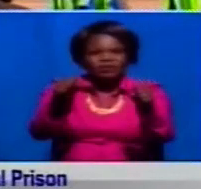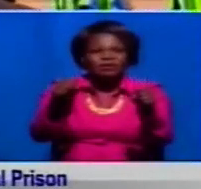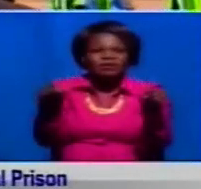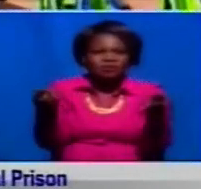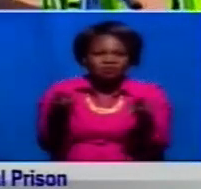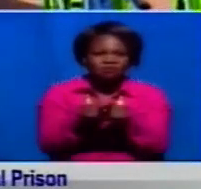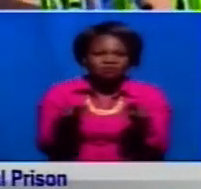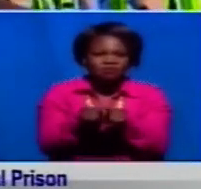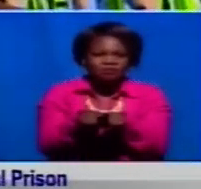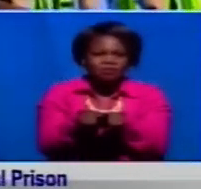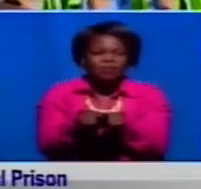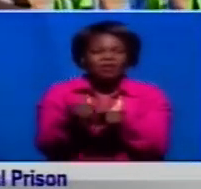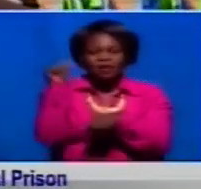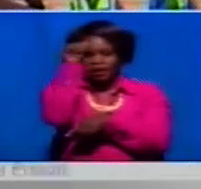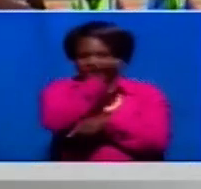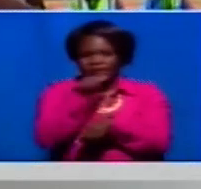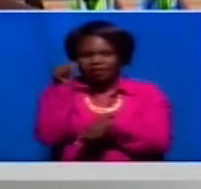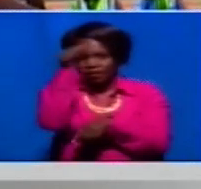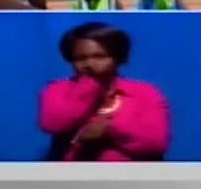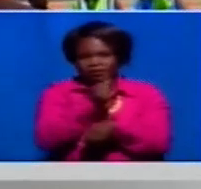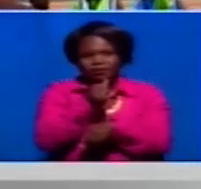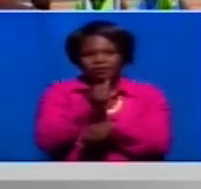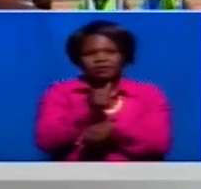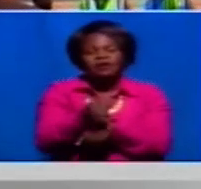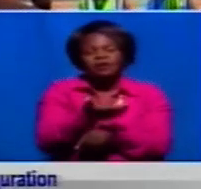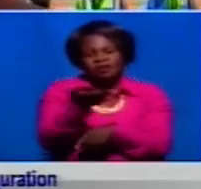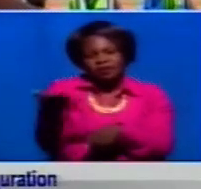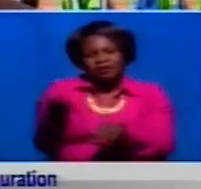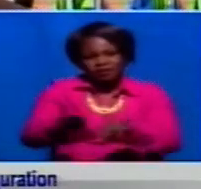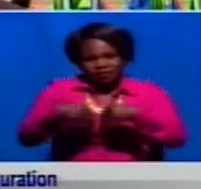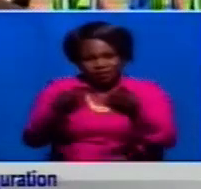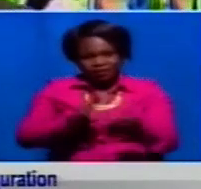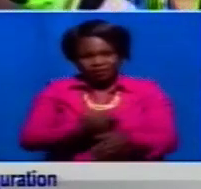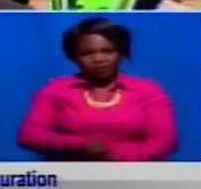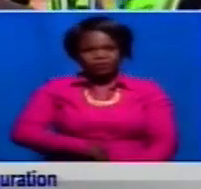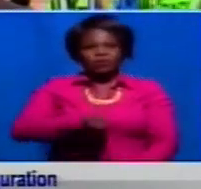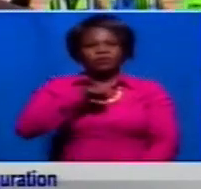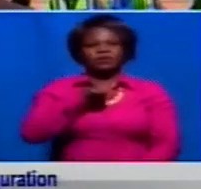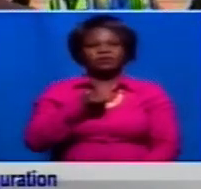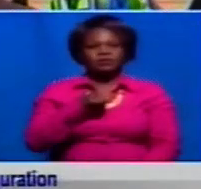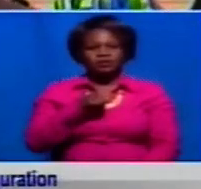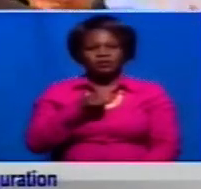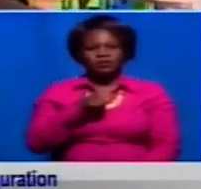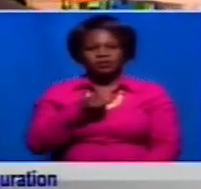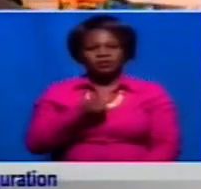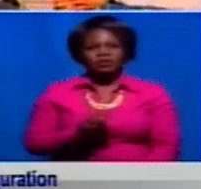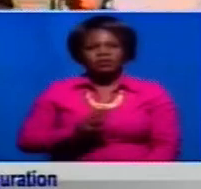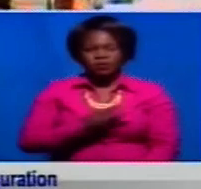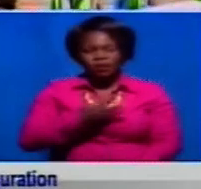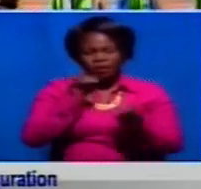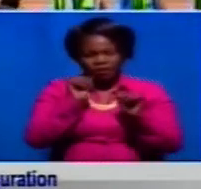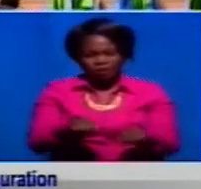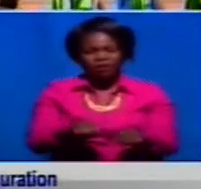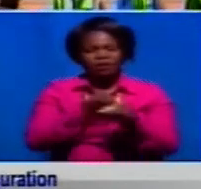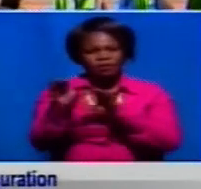And as Africans, this gives us pride that we can carry out